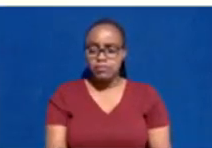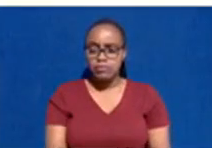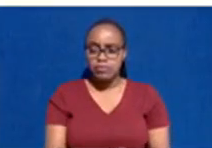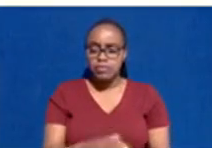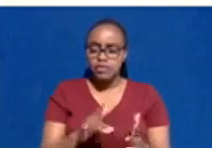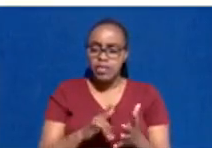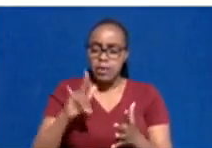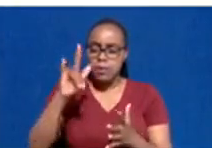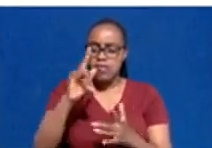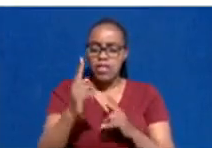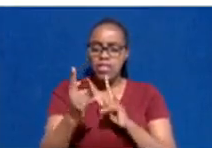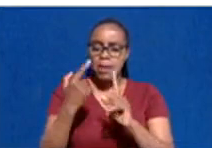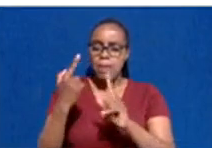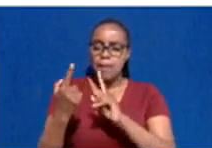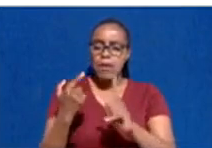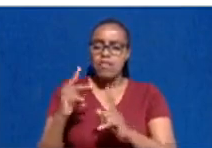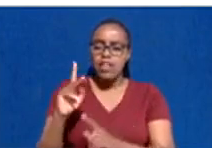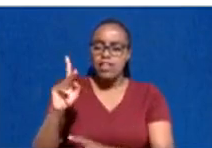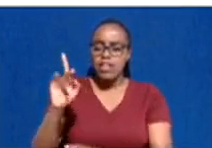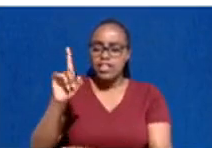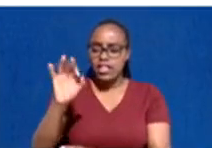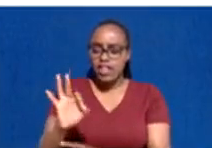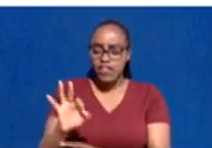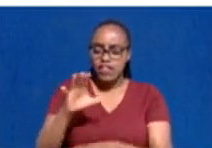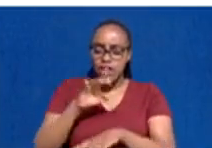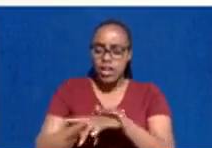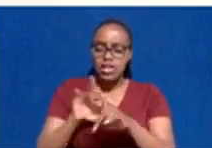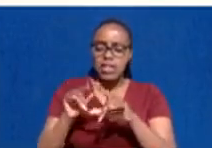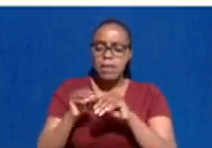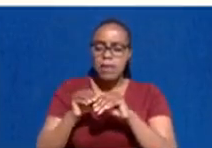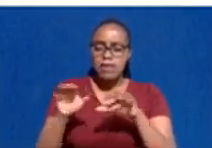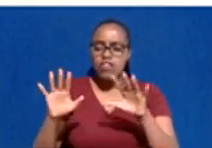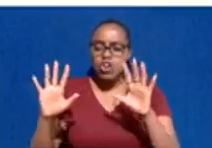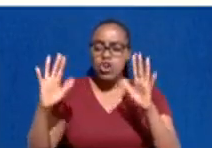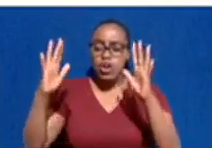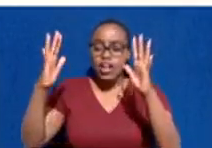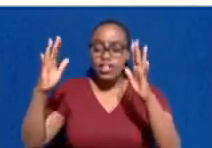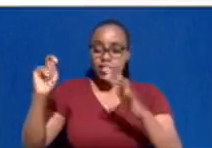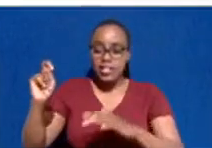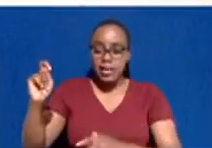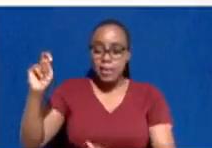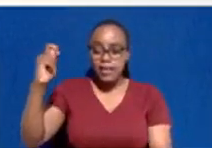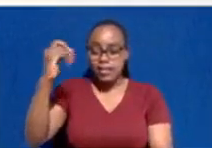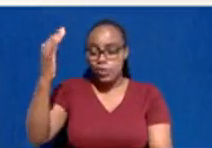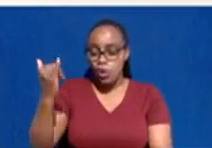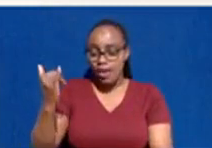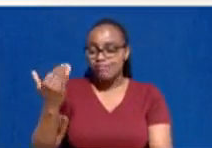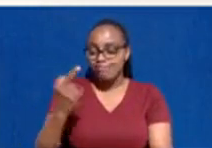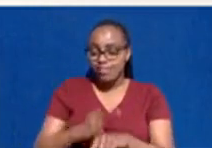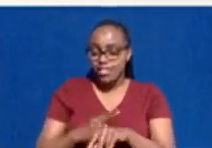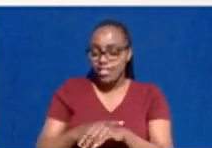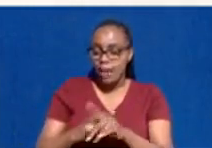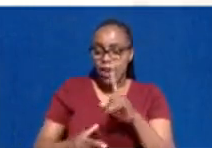A fly passed by this Kenya Air Force helicopter got the message home, congratulating the head of state for a term